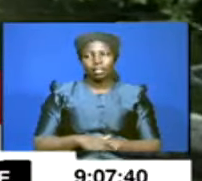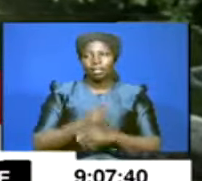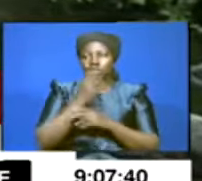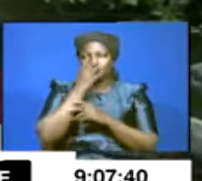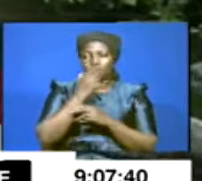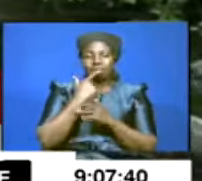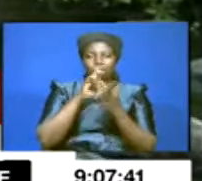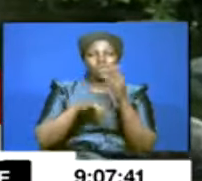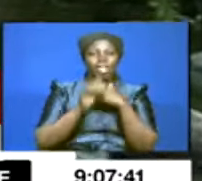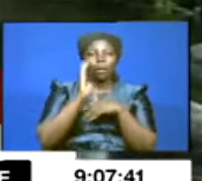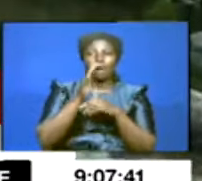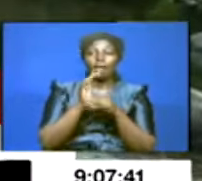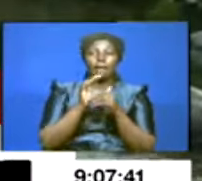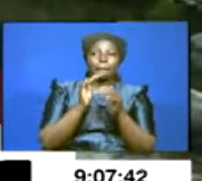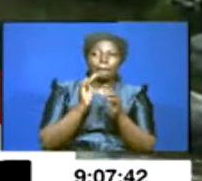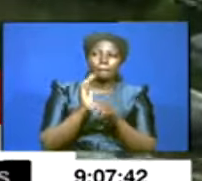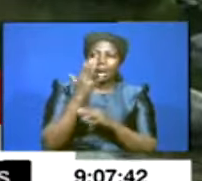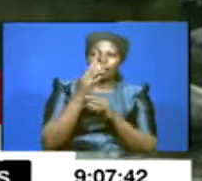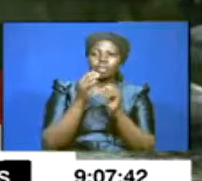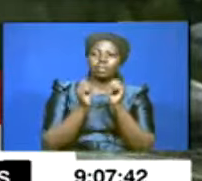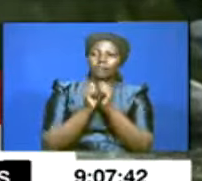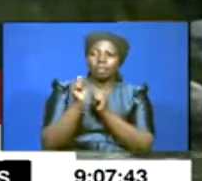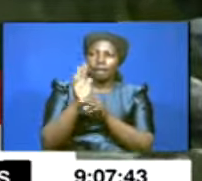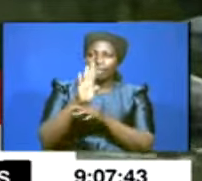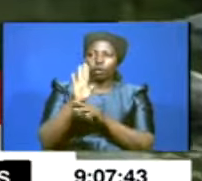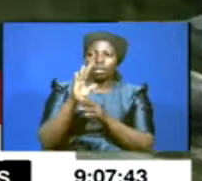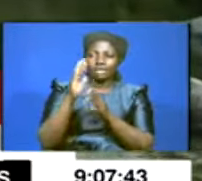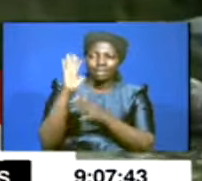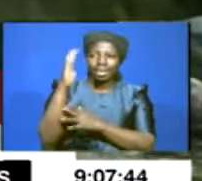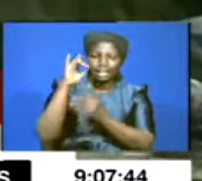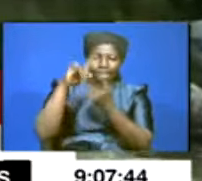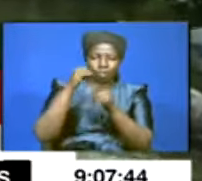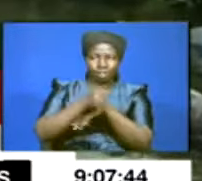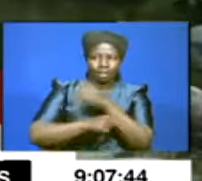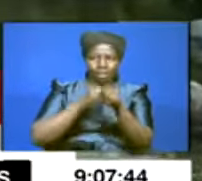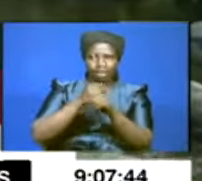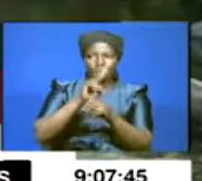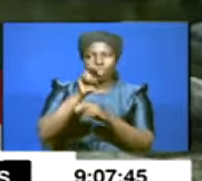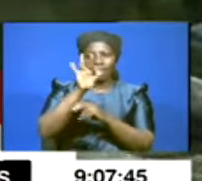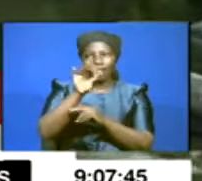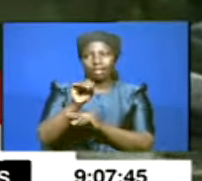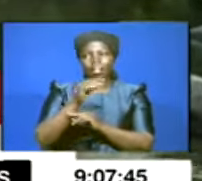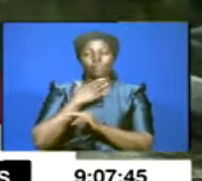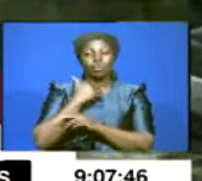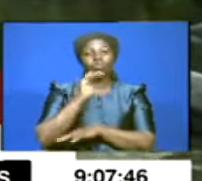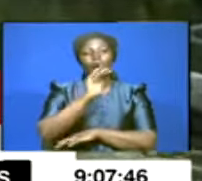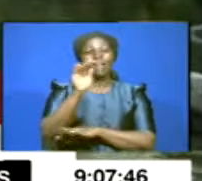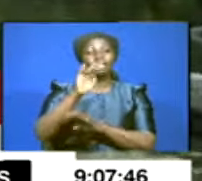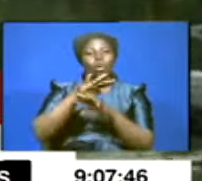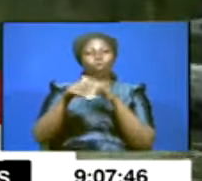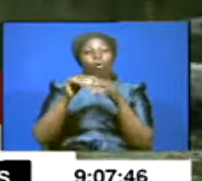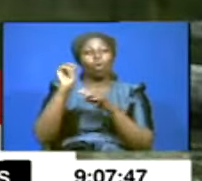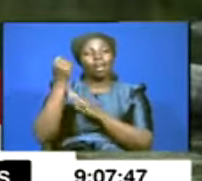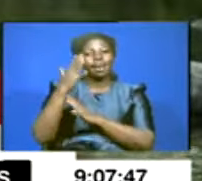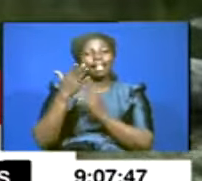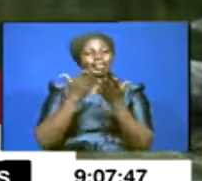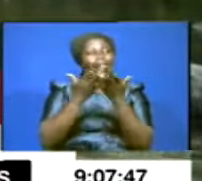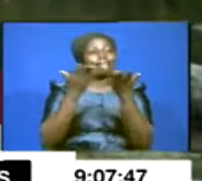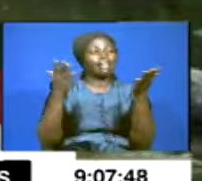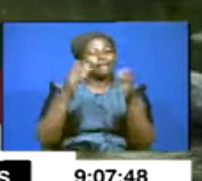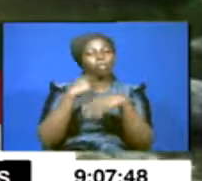year 2030. I want to appeal to all Kenyans every day, wherever they are, to make sure they plant a